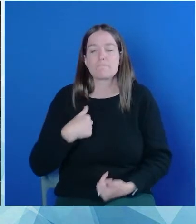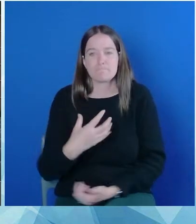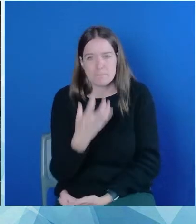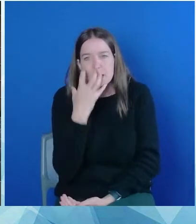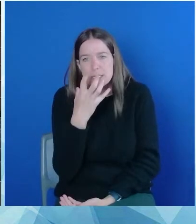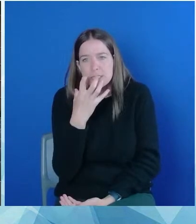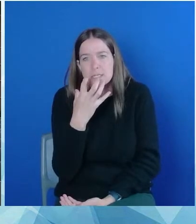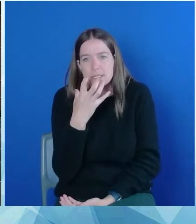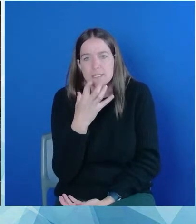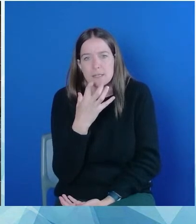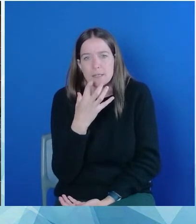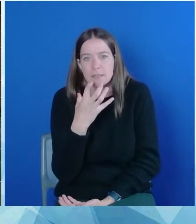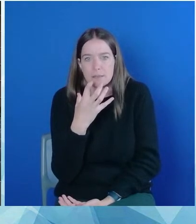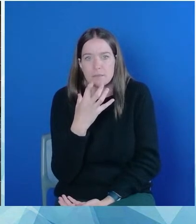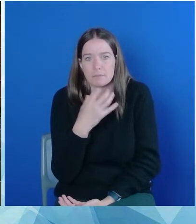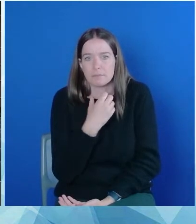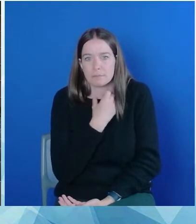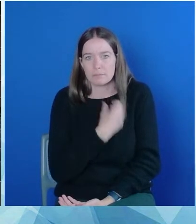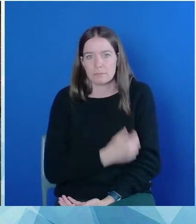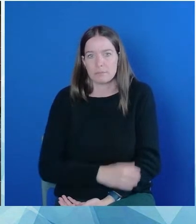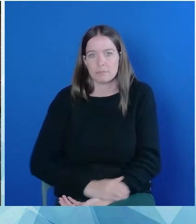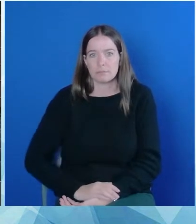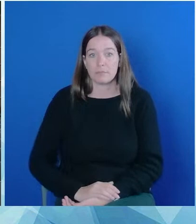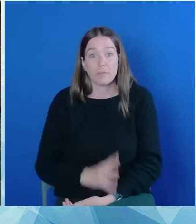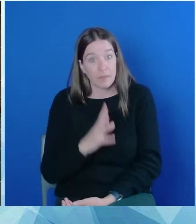am angry.